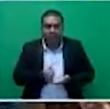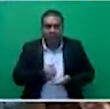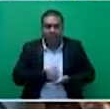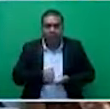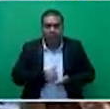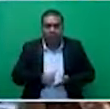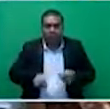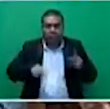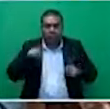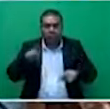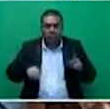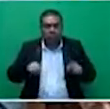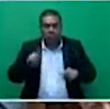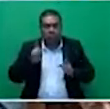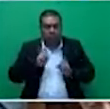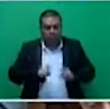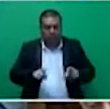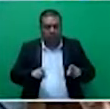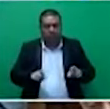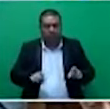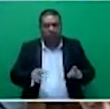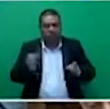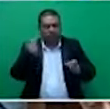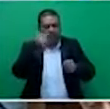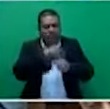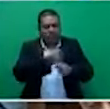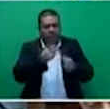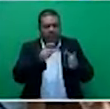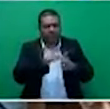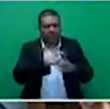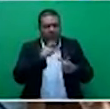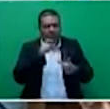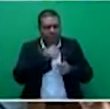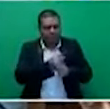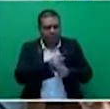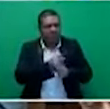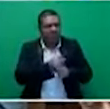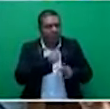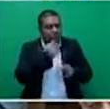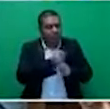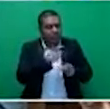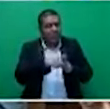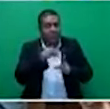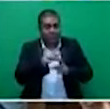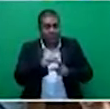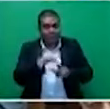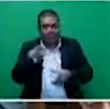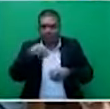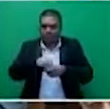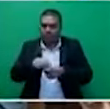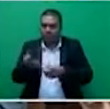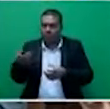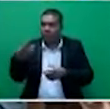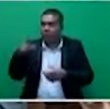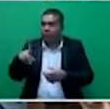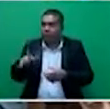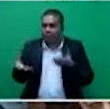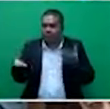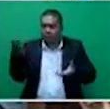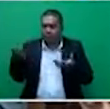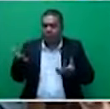measure debt sustainability, because even the debt to GDP ratio does not give you the full picture about the debt portfolio. It's largely useful to compare debt